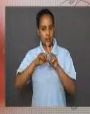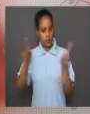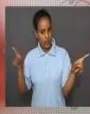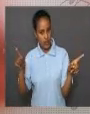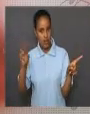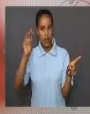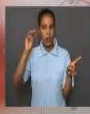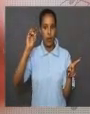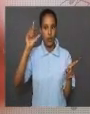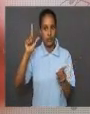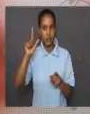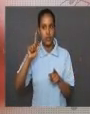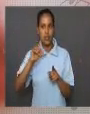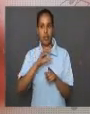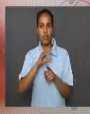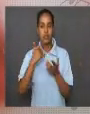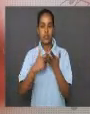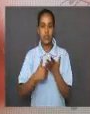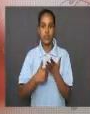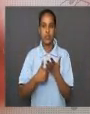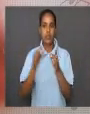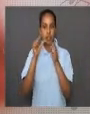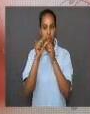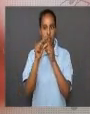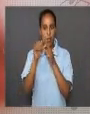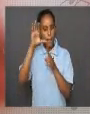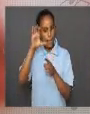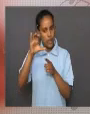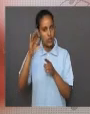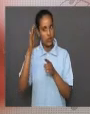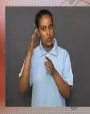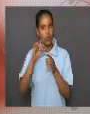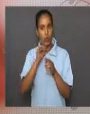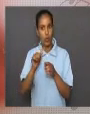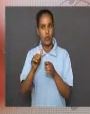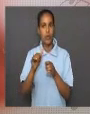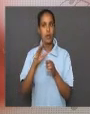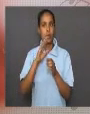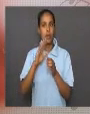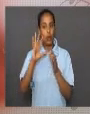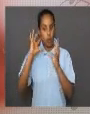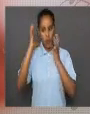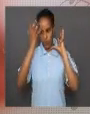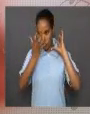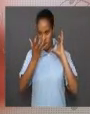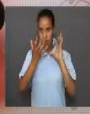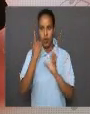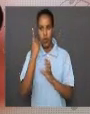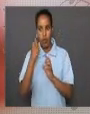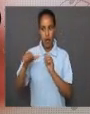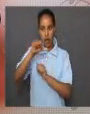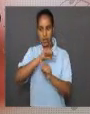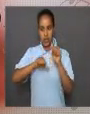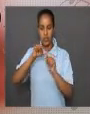than moles, and that these terms must not be confused with one